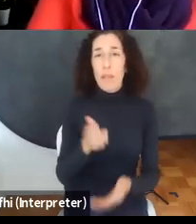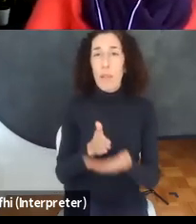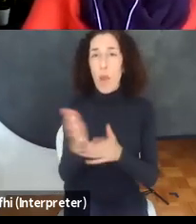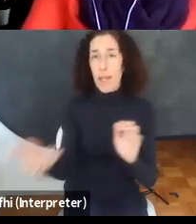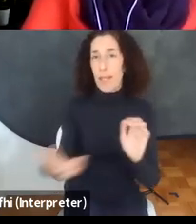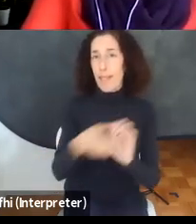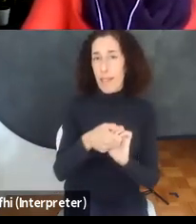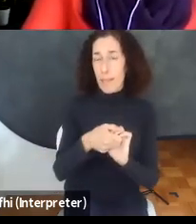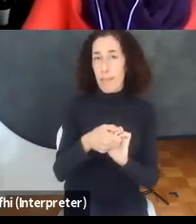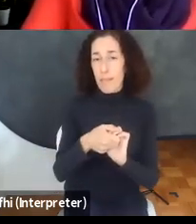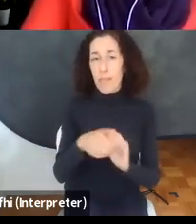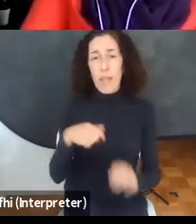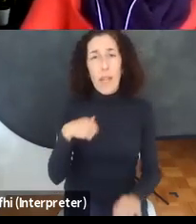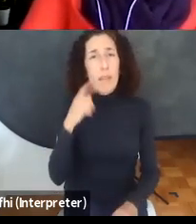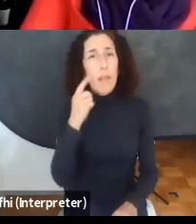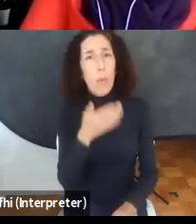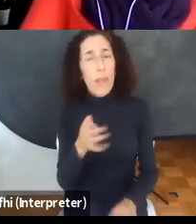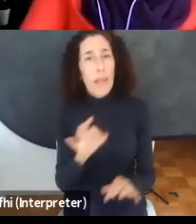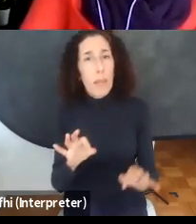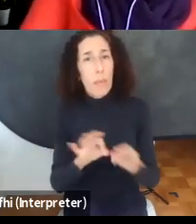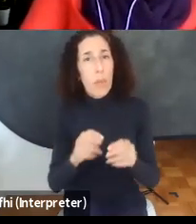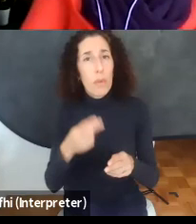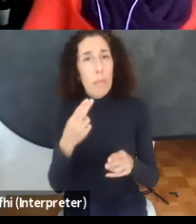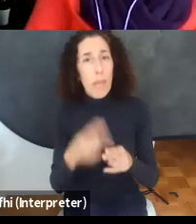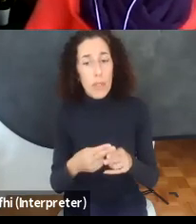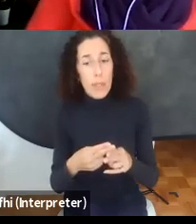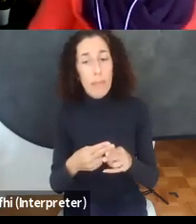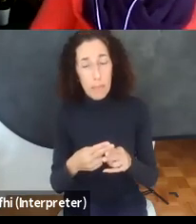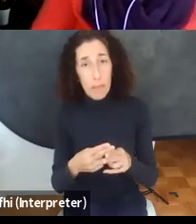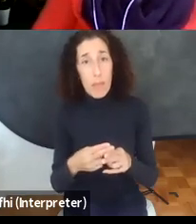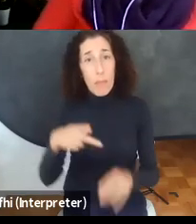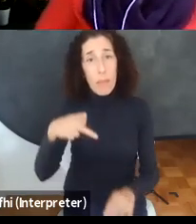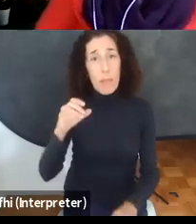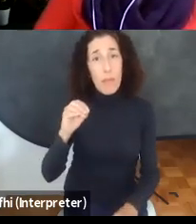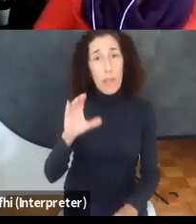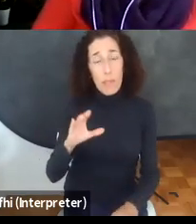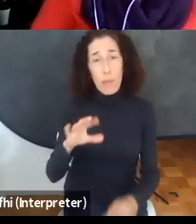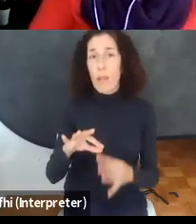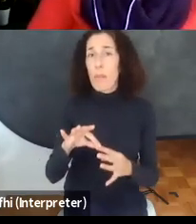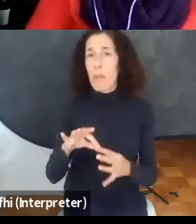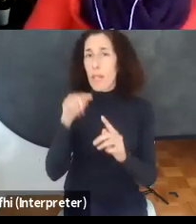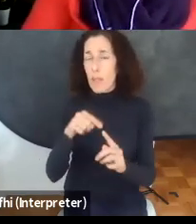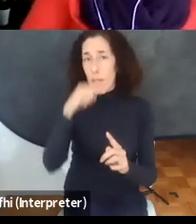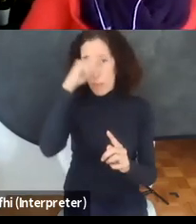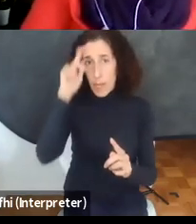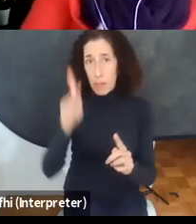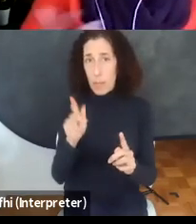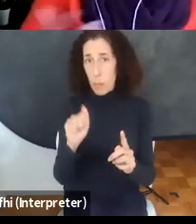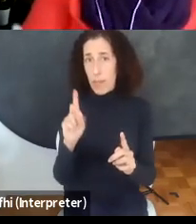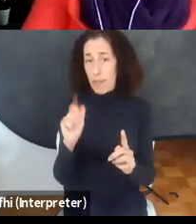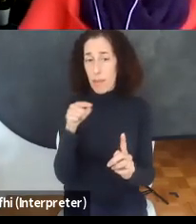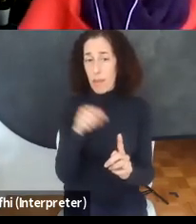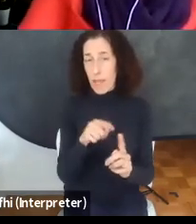part that is important to mention is that people of color, and particularly Black people with disabilities, are facing really